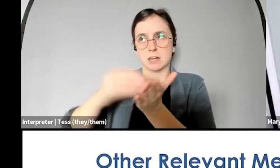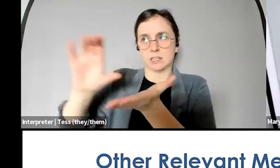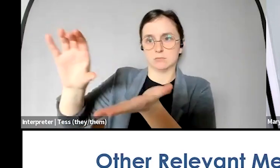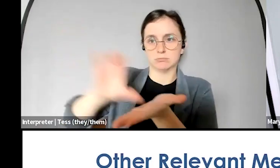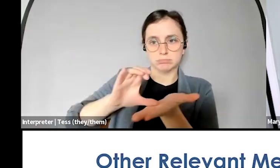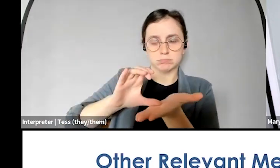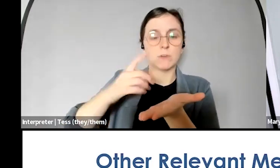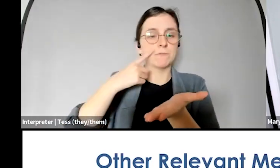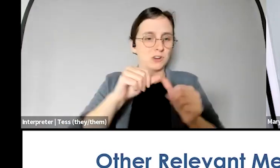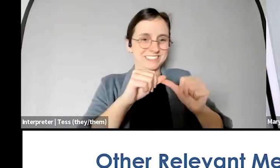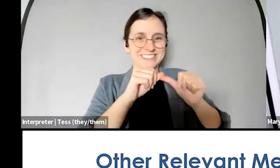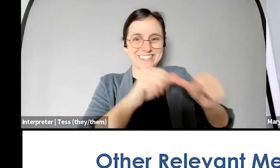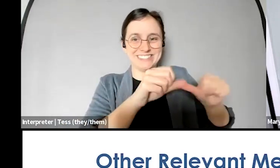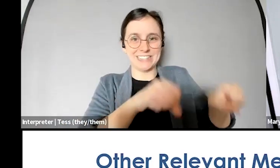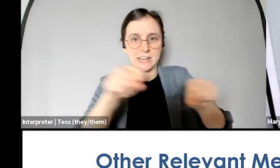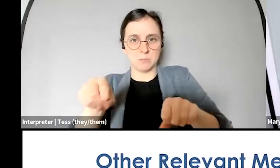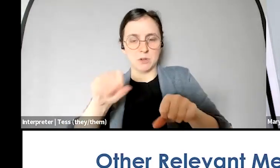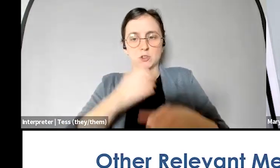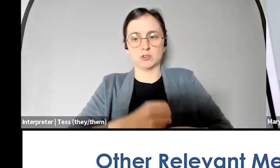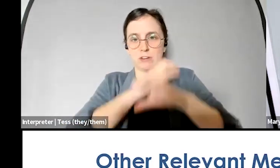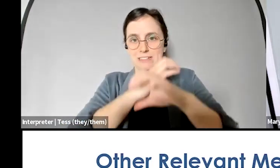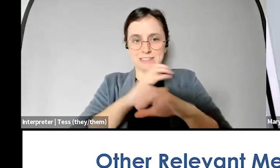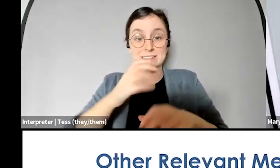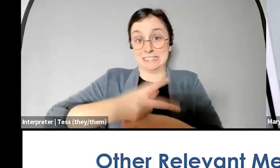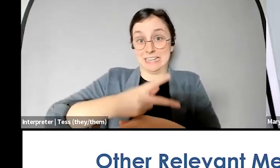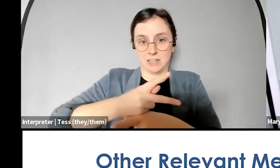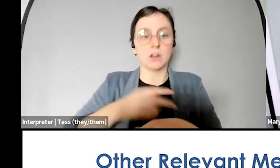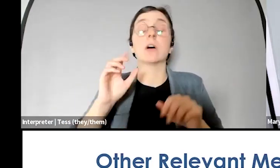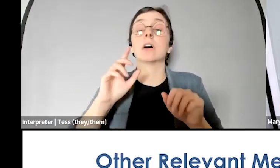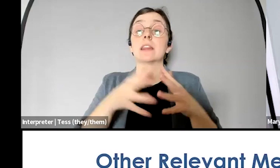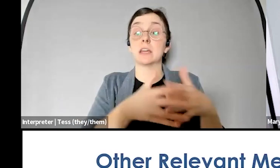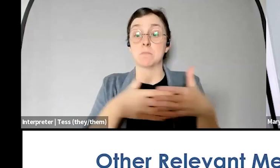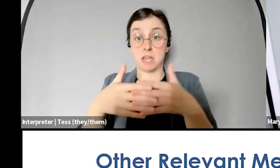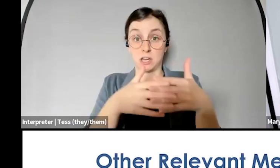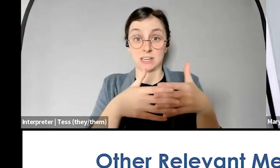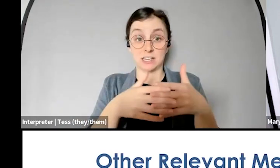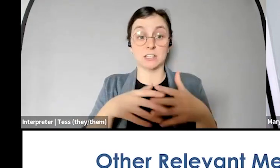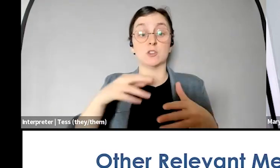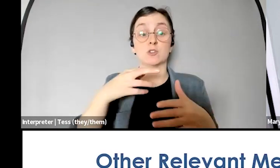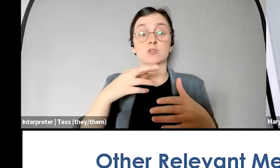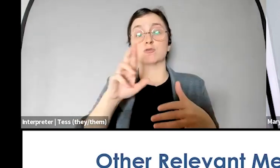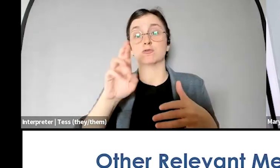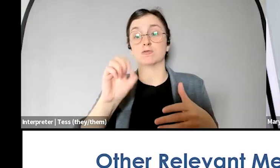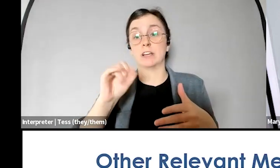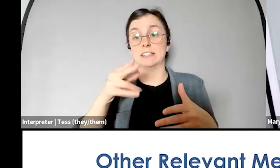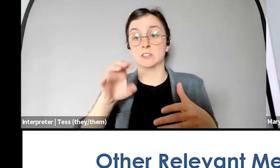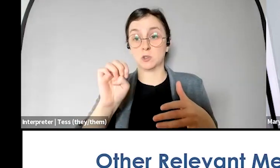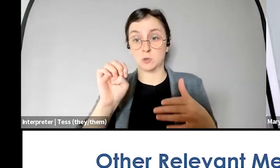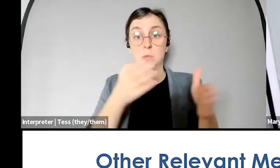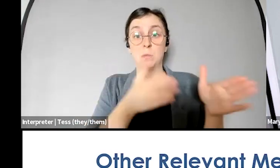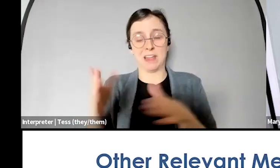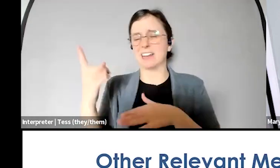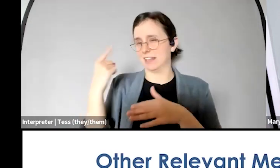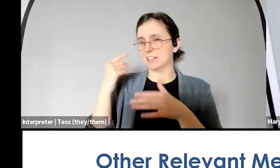crisis care. So the American Rescue Plan Act, which was passed last year, provided additional